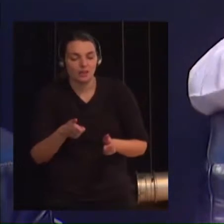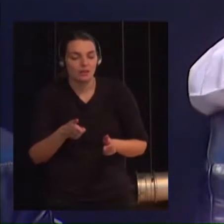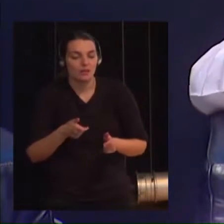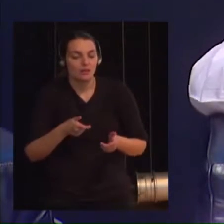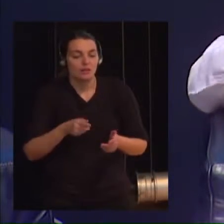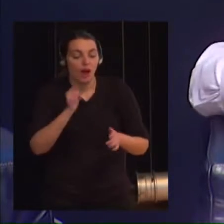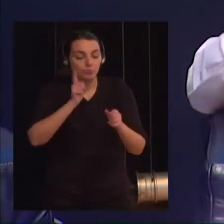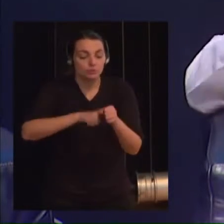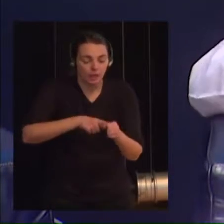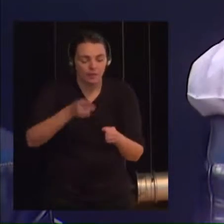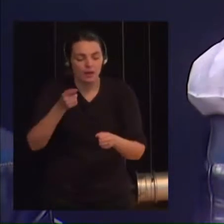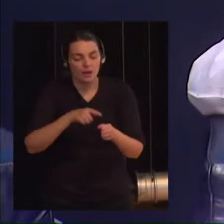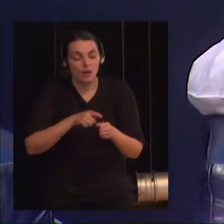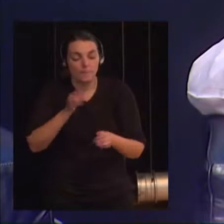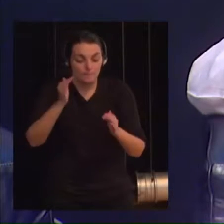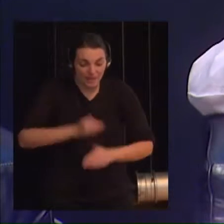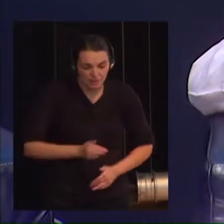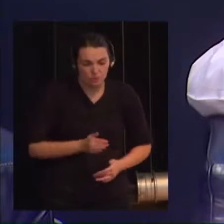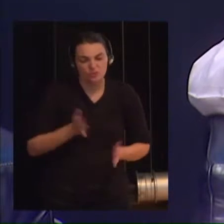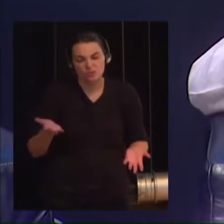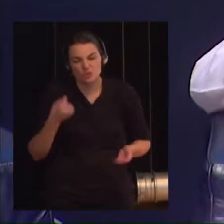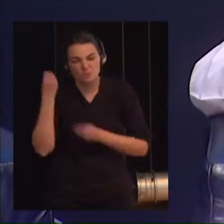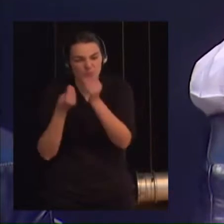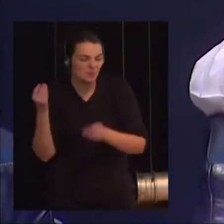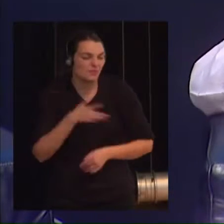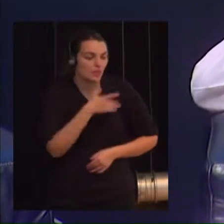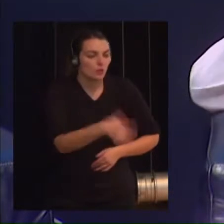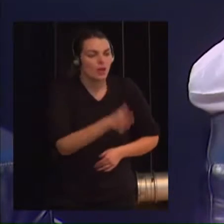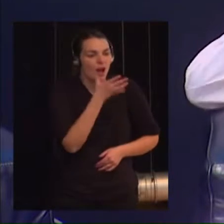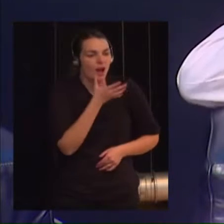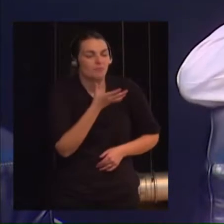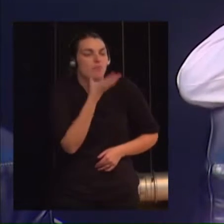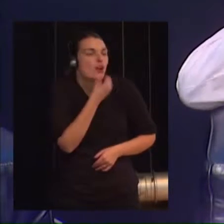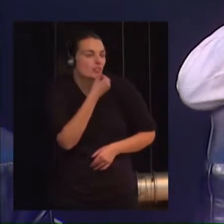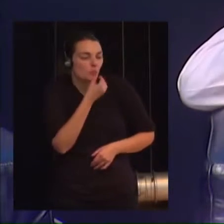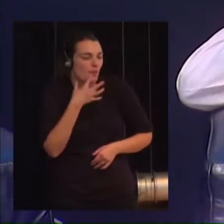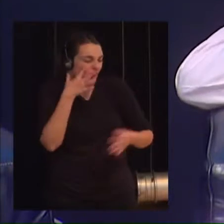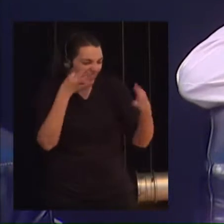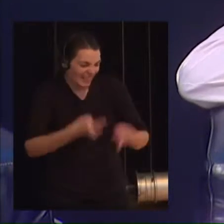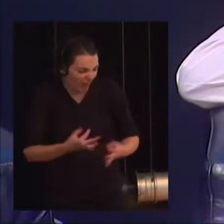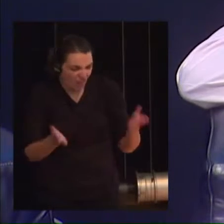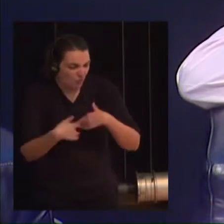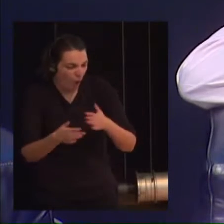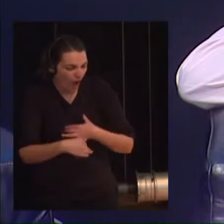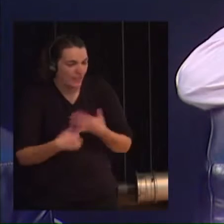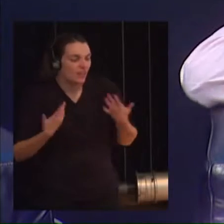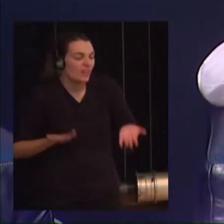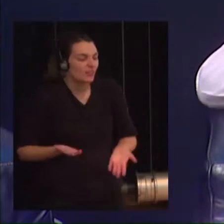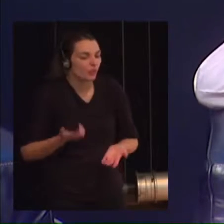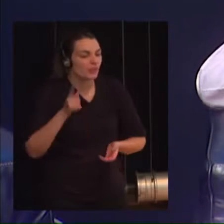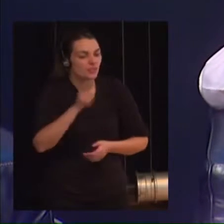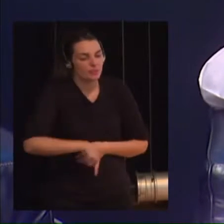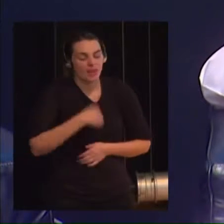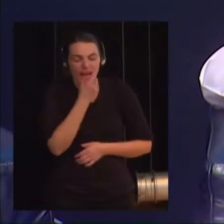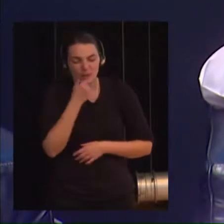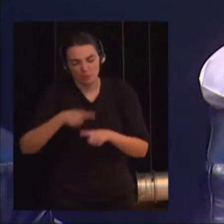a solution, that philanthropy can start funding the media or the philanthropy media or the non-profit media that I'm in. And I think it's welcome